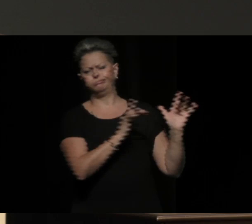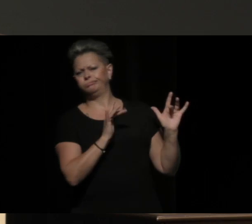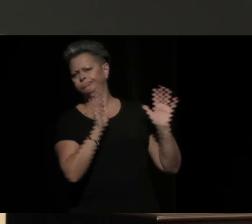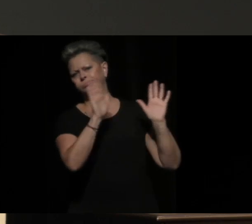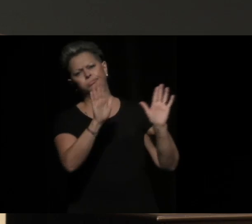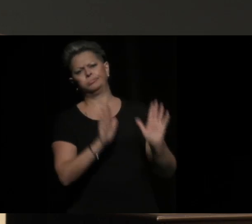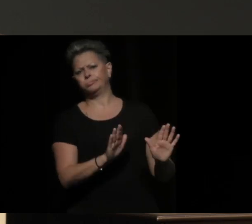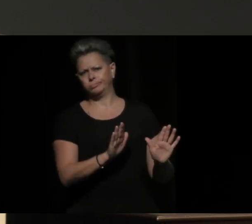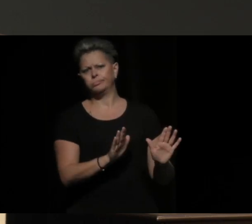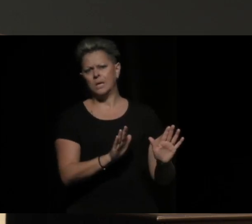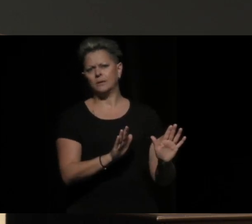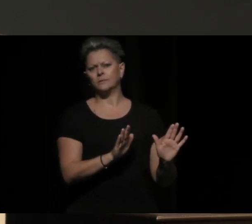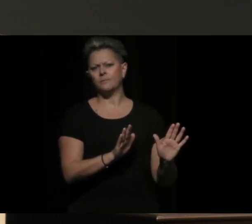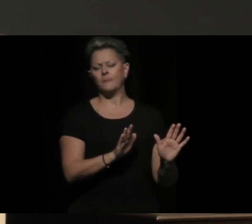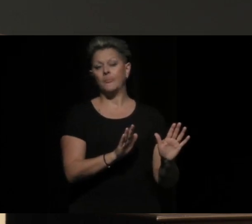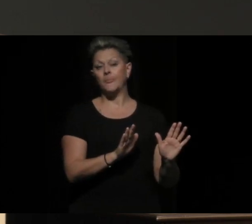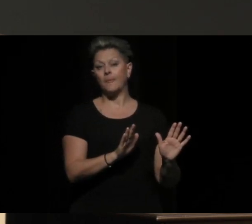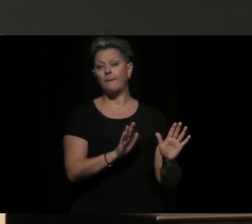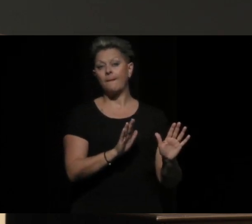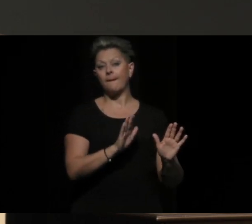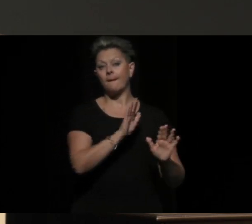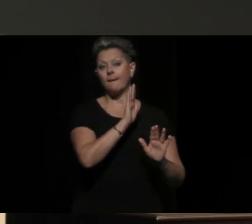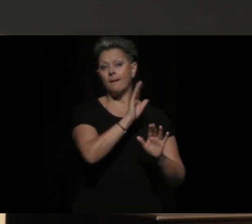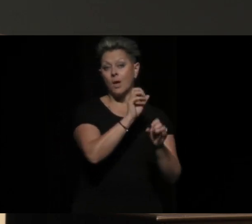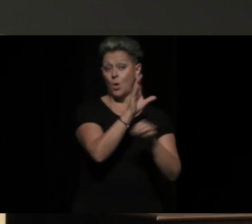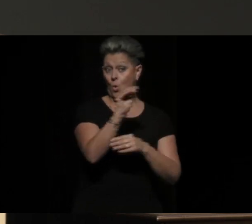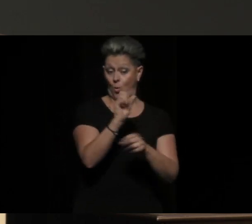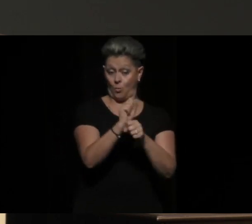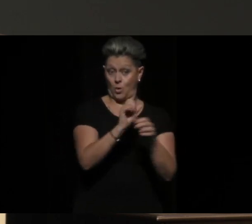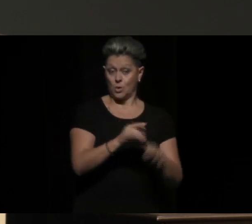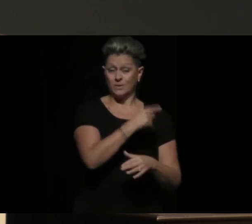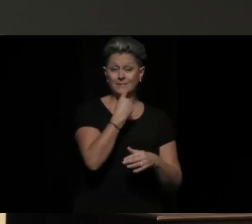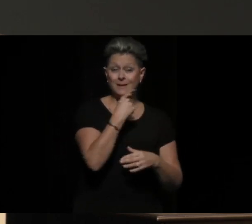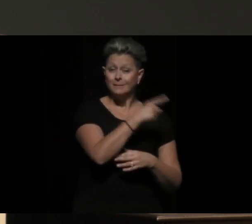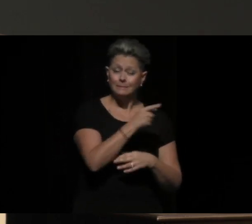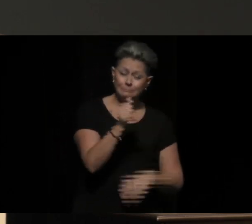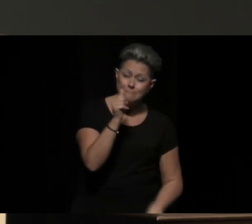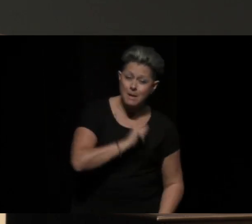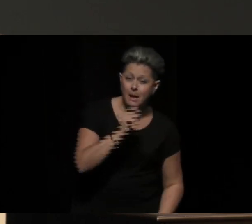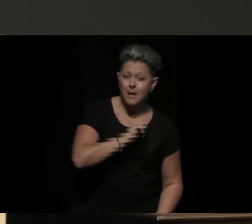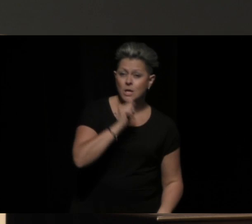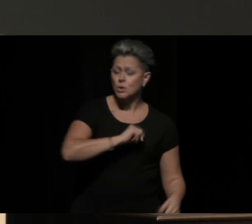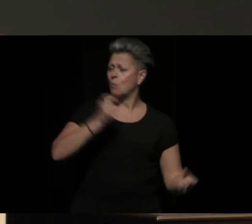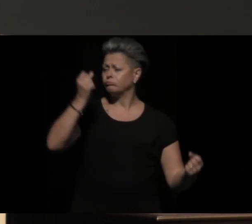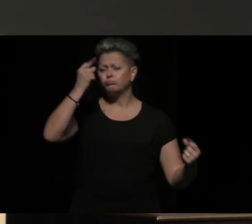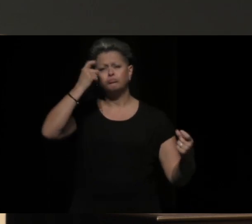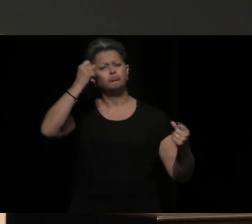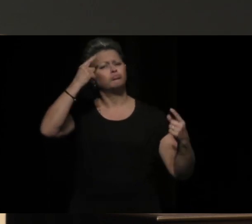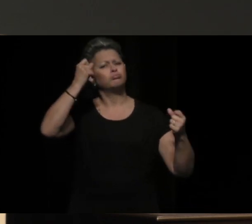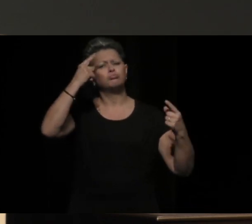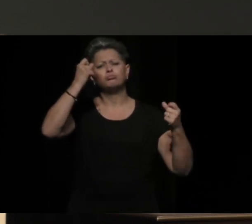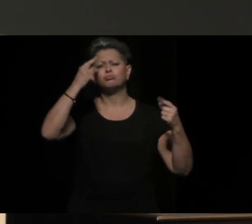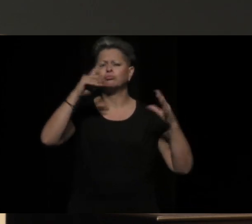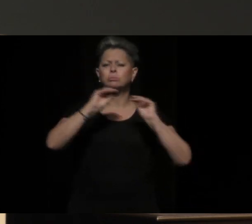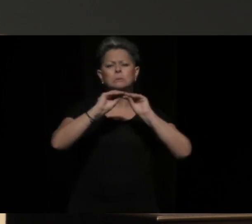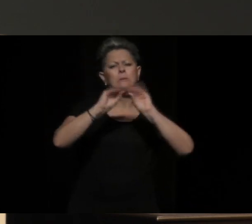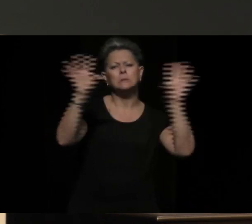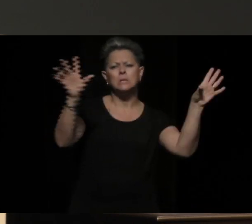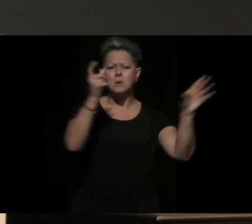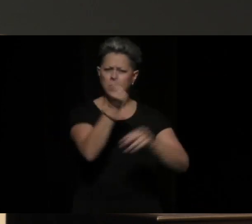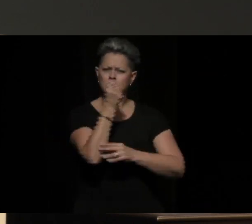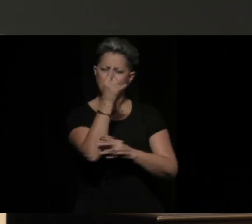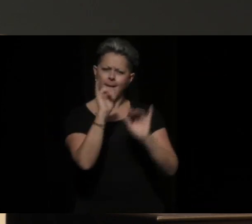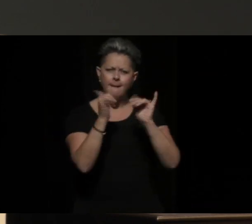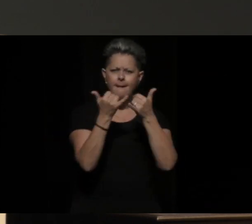department. His colleagues describe him as patient and understanding, with a clear focus on how to approach